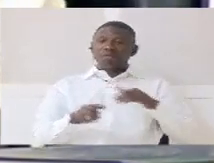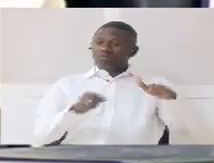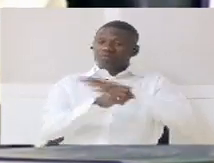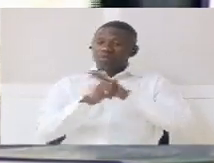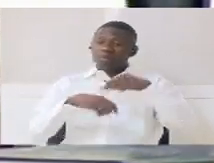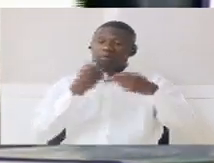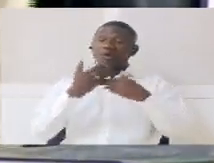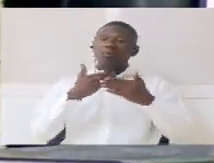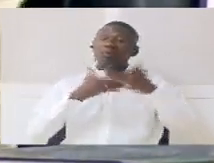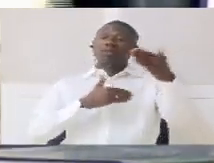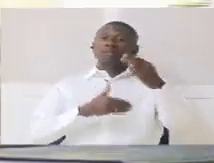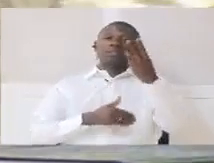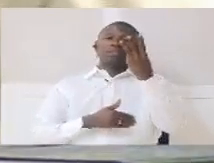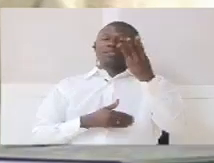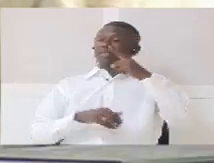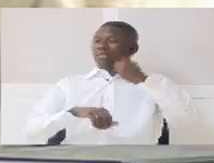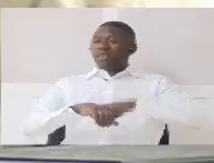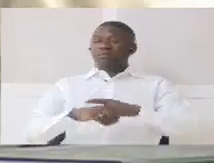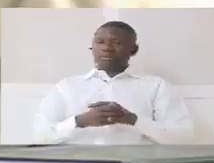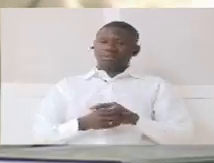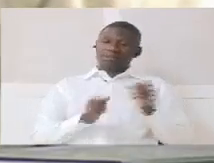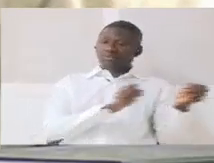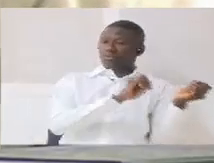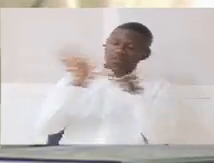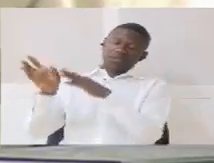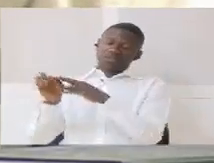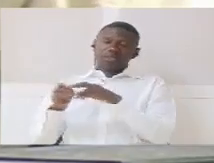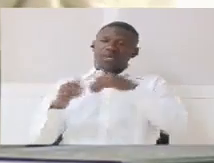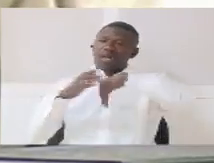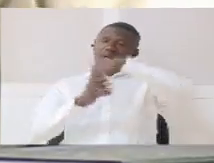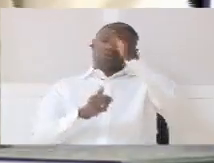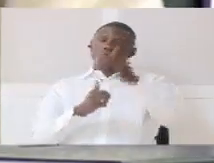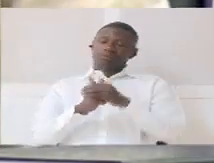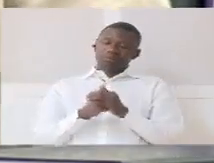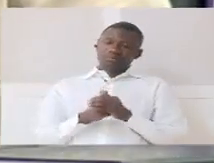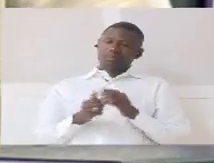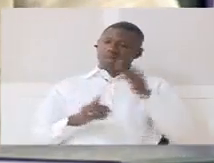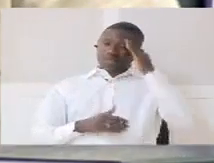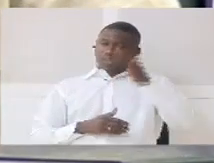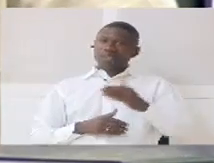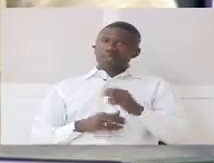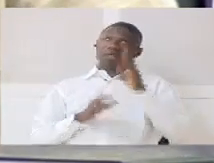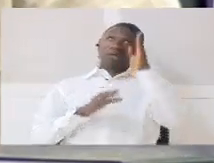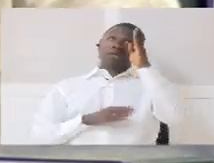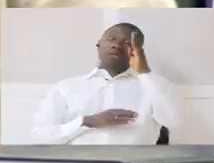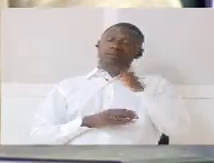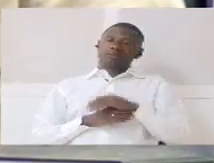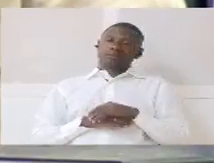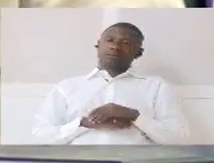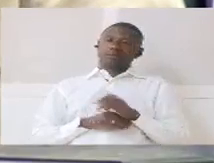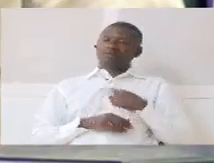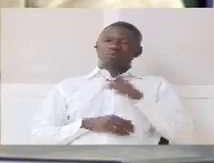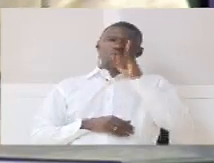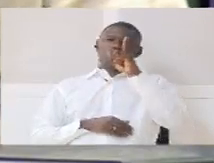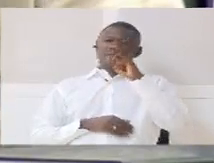It was filled more than 3 times. And throw these things out. I thank God. But I thank Allah. Even one item, me alone, is illegal.